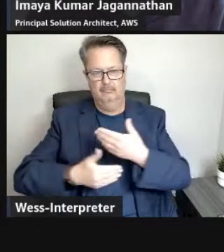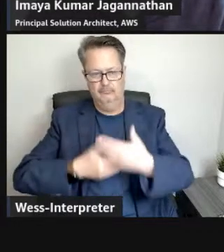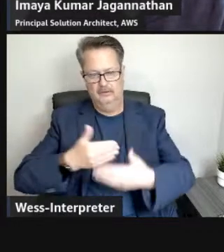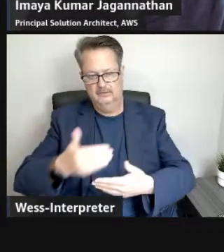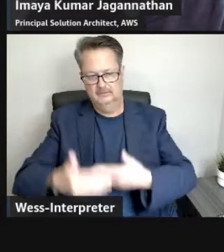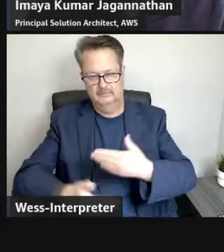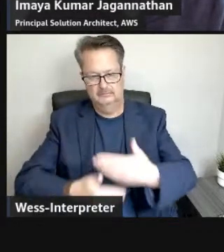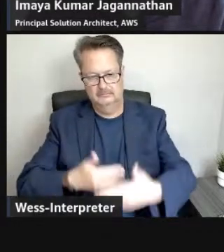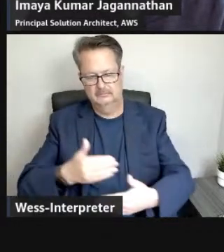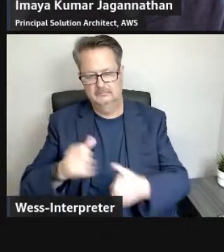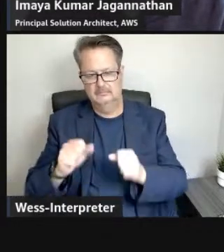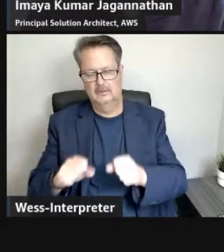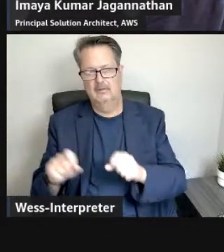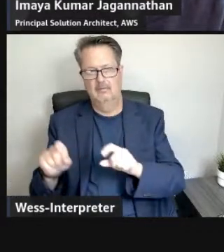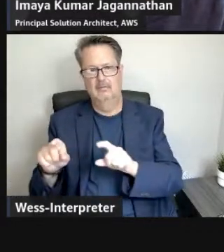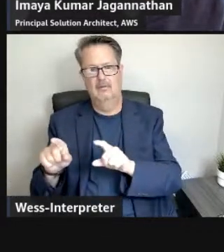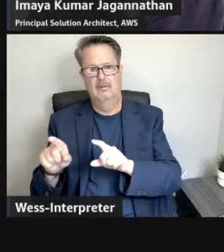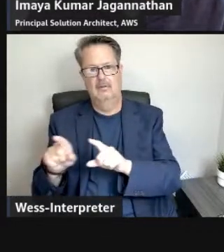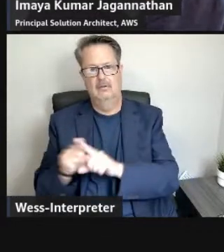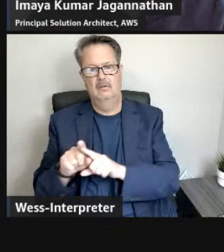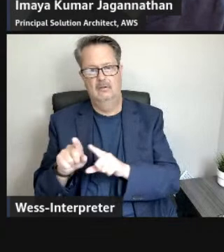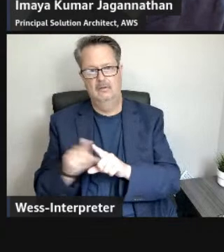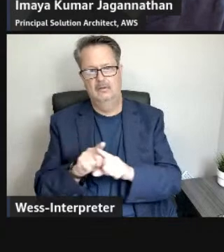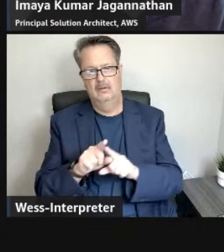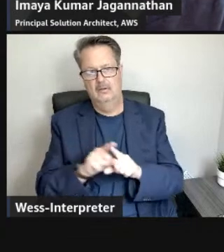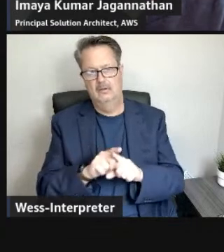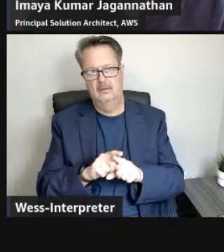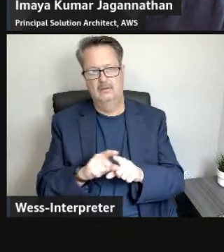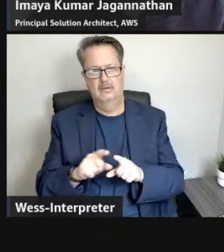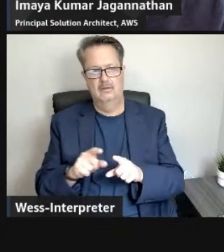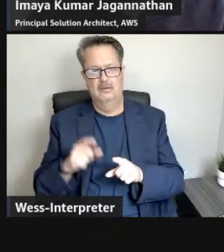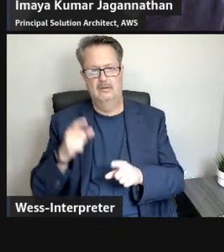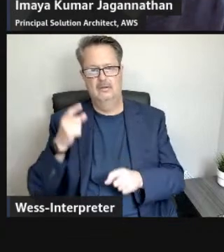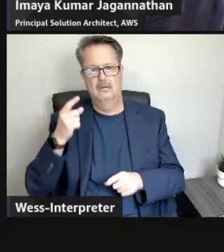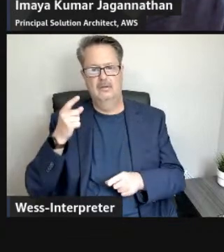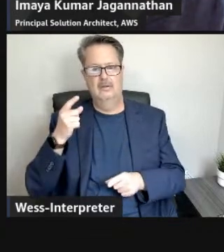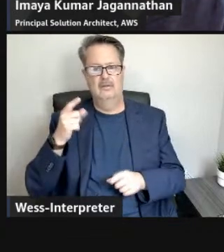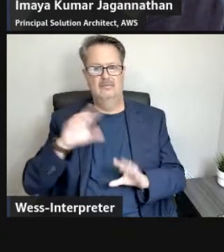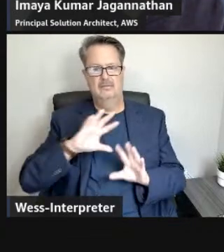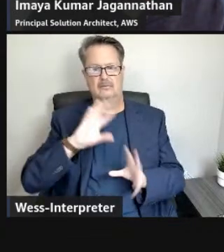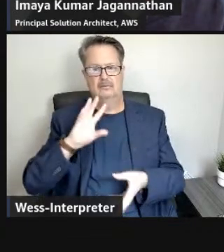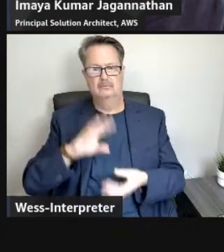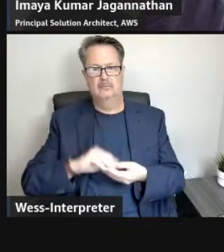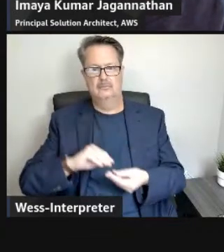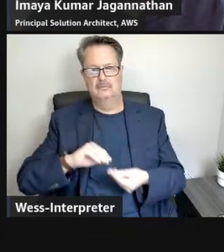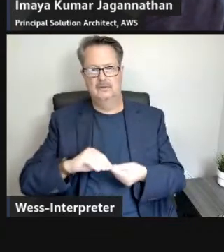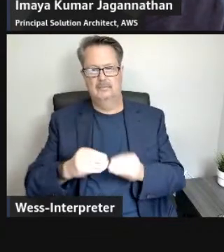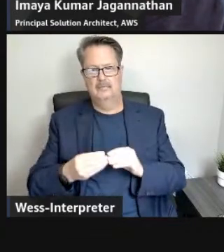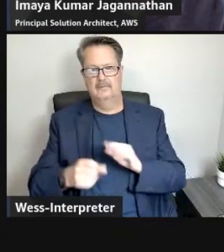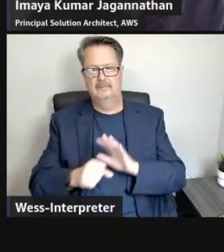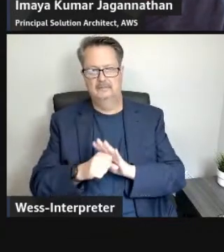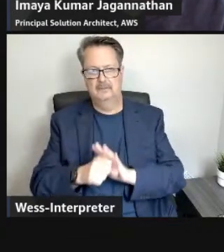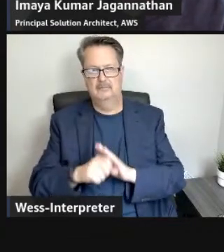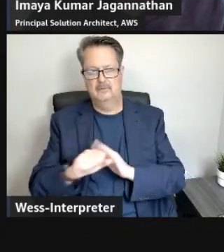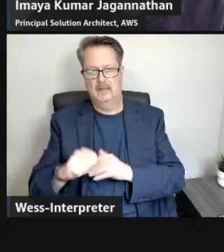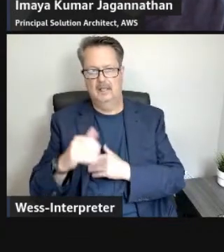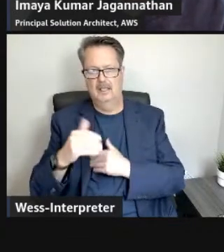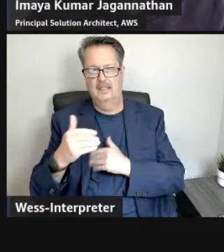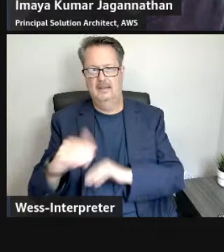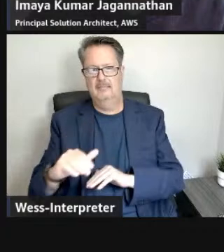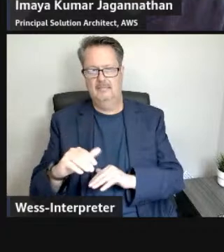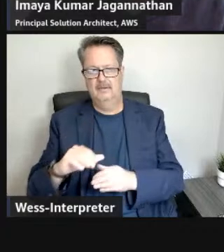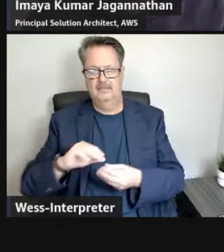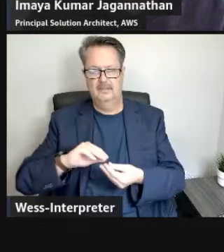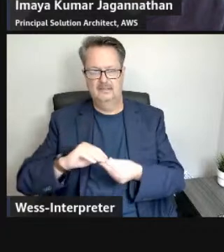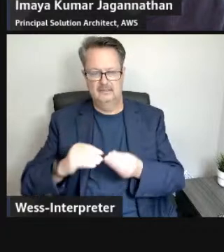You can also set limits in Prometheus environments. For example, you can limit the total body size of the